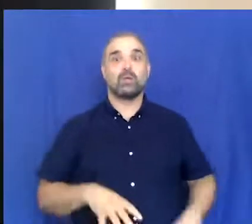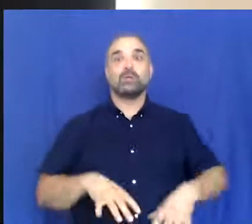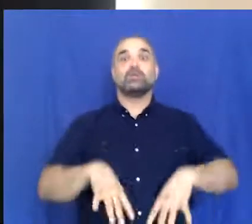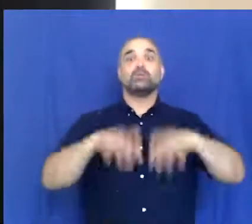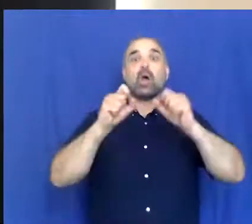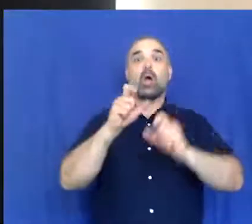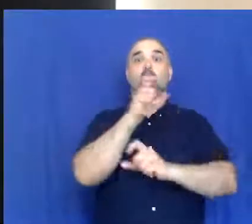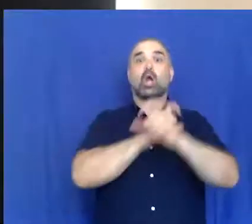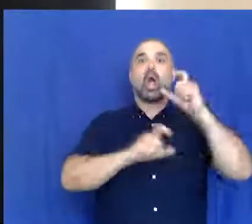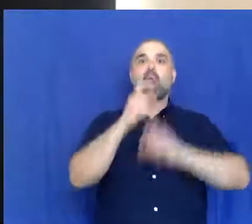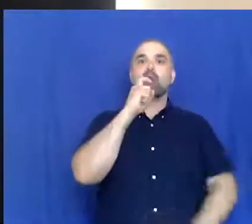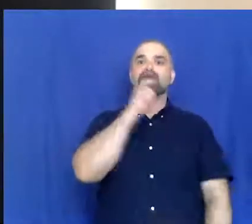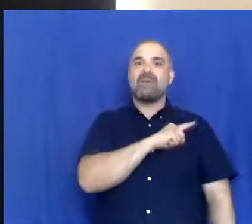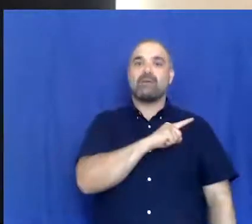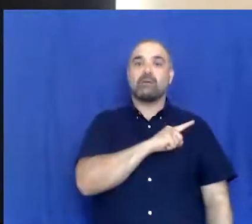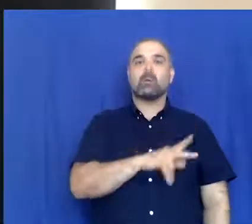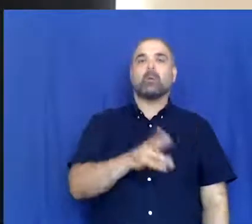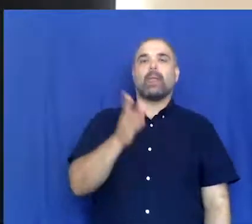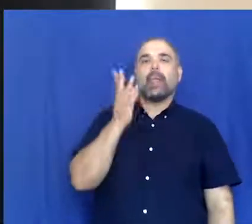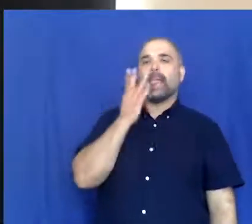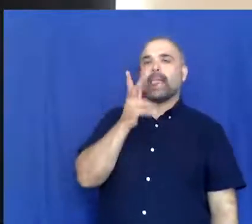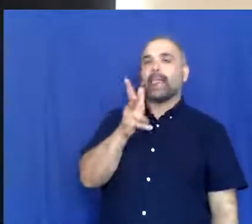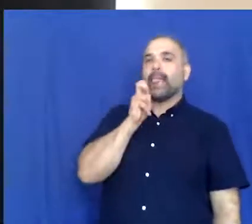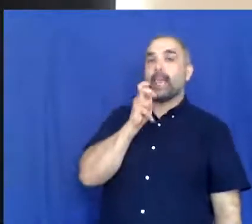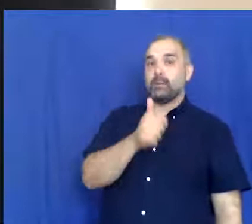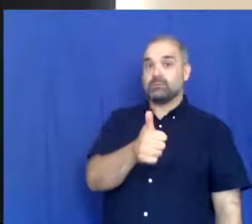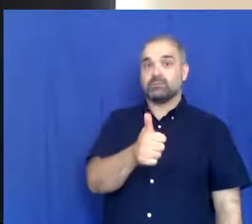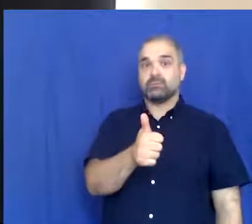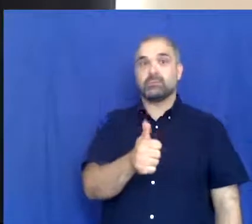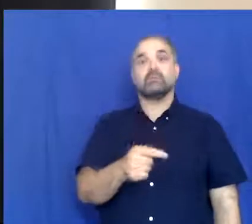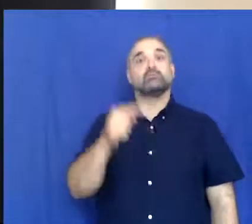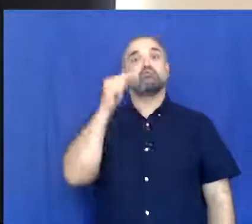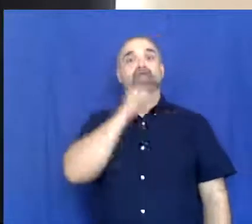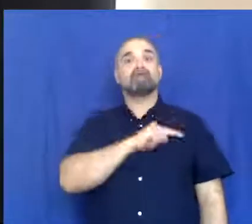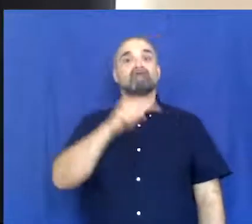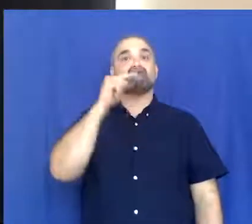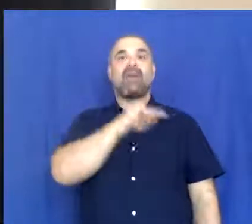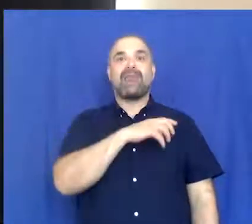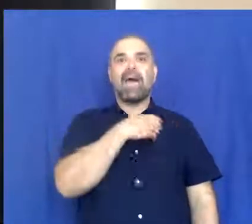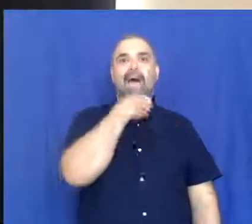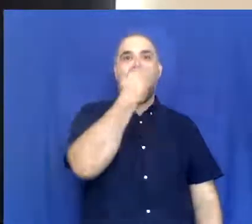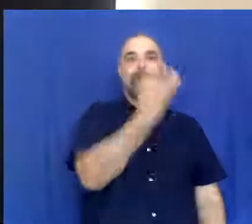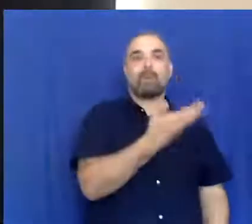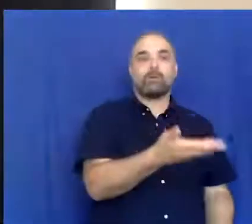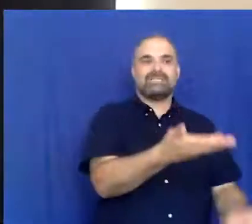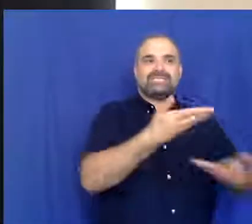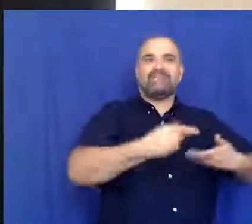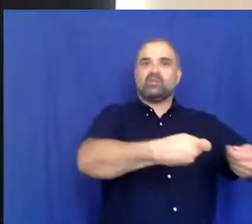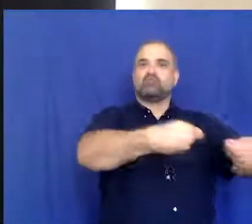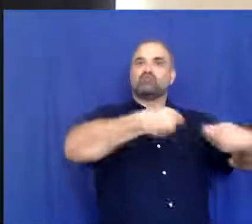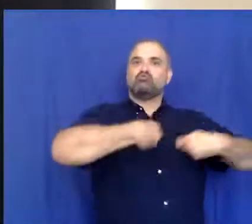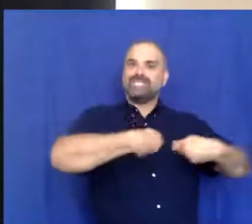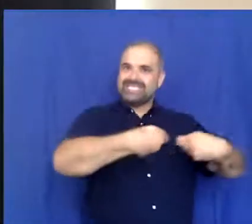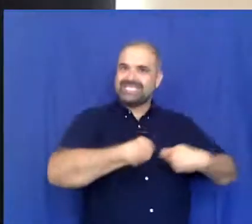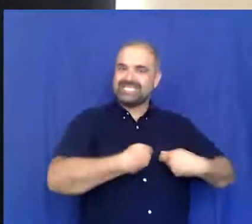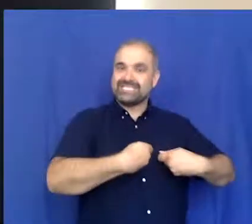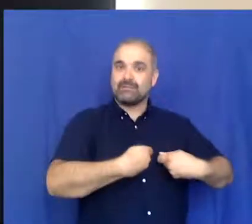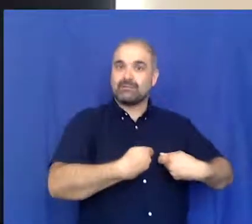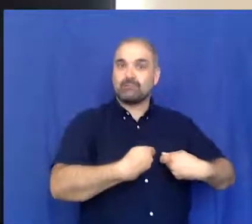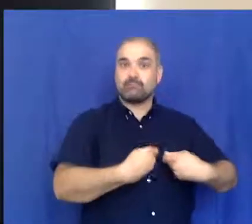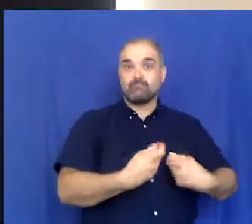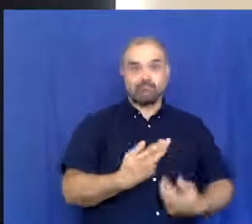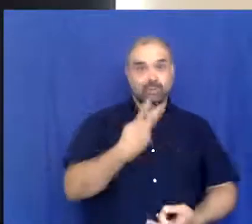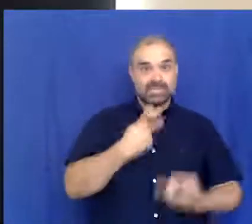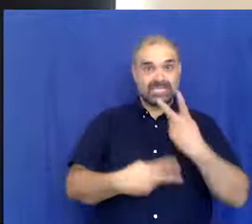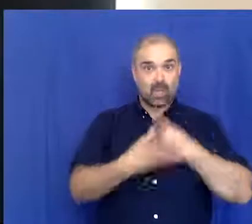We're going to start off with the colour red. So have a listen. Red is the apple that I have as a